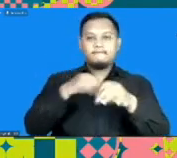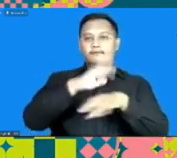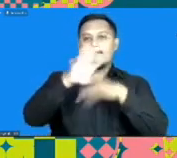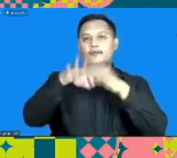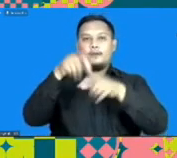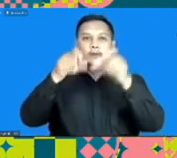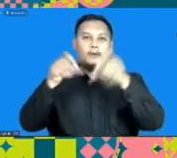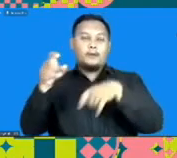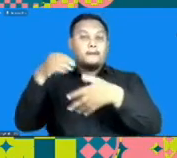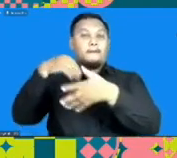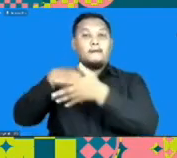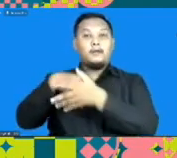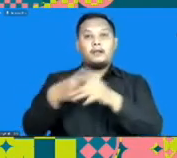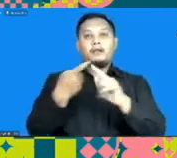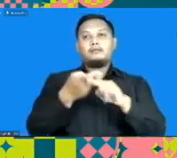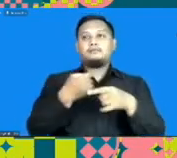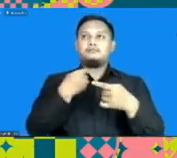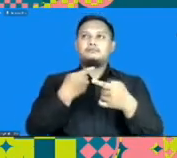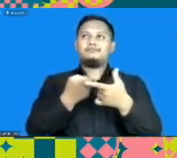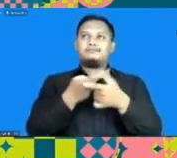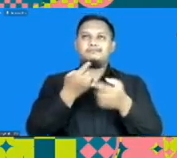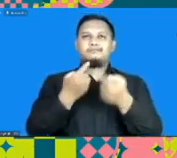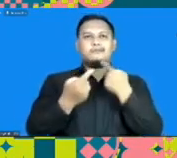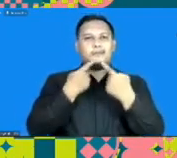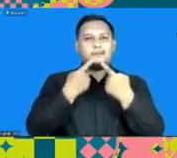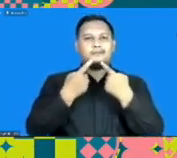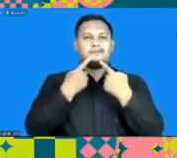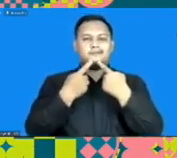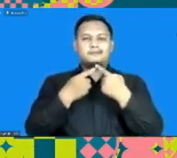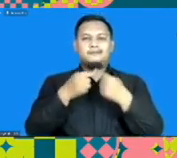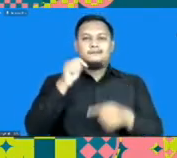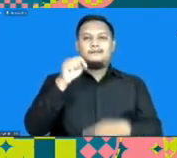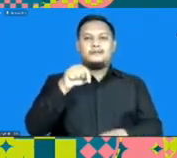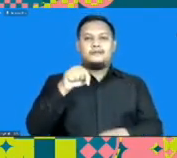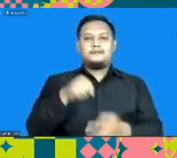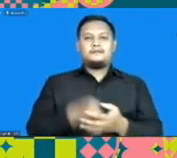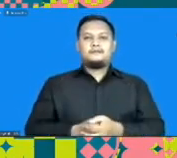now? I think... Especially within the government?